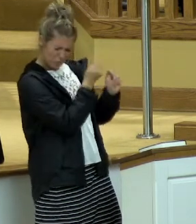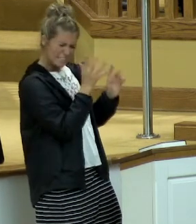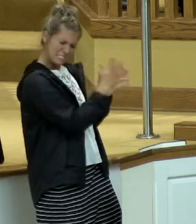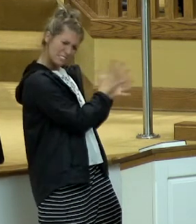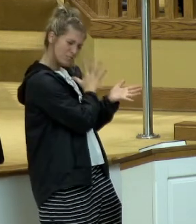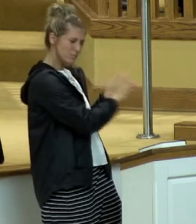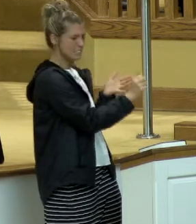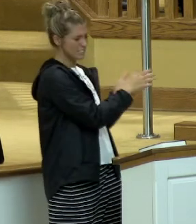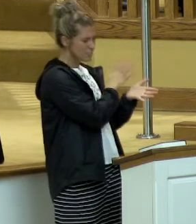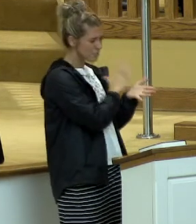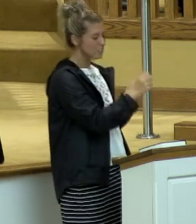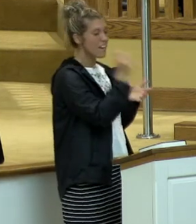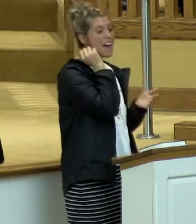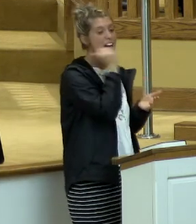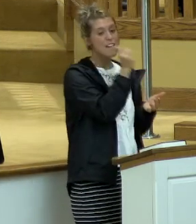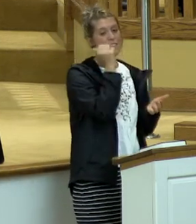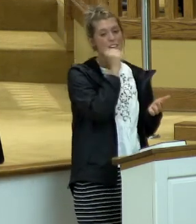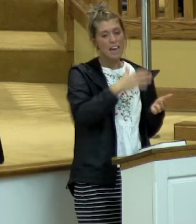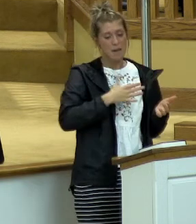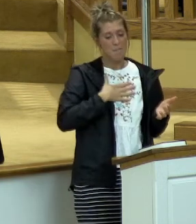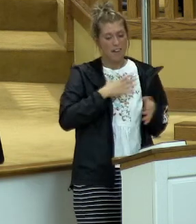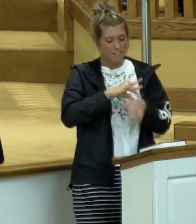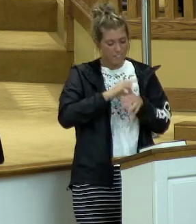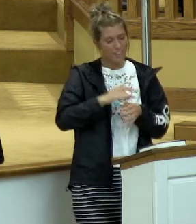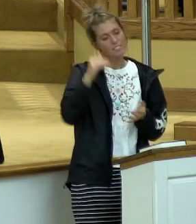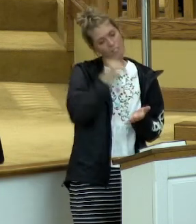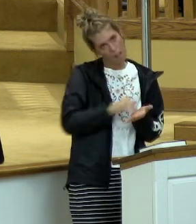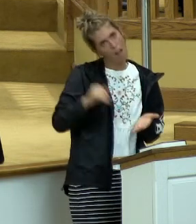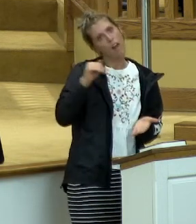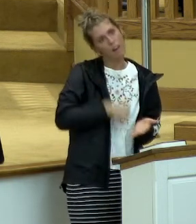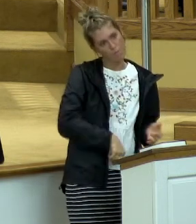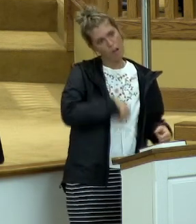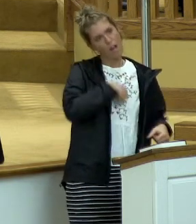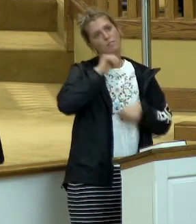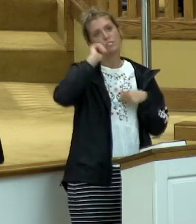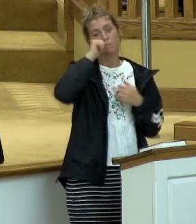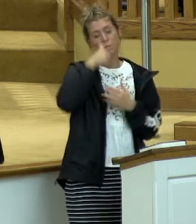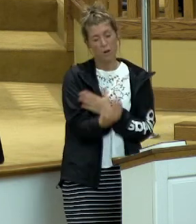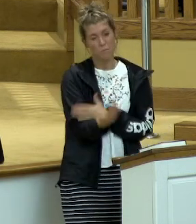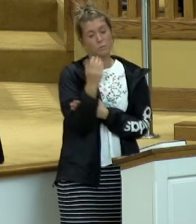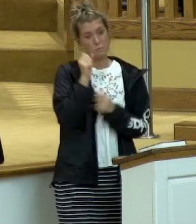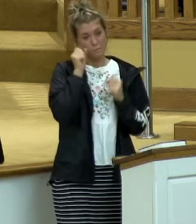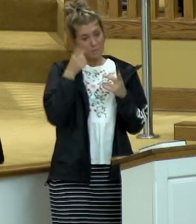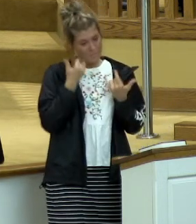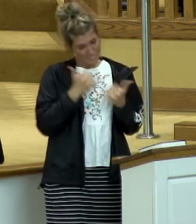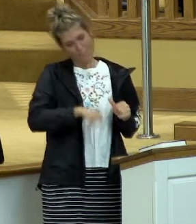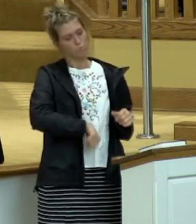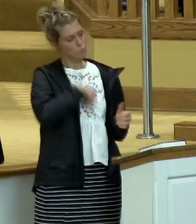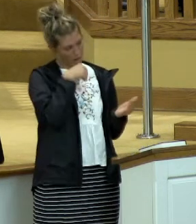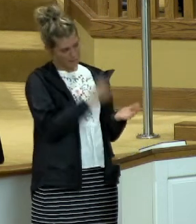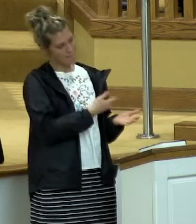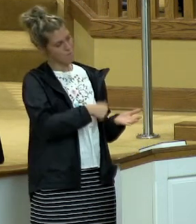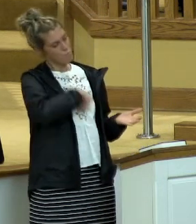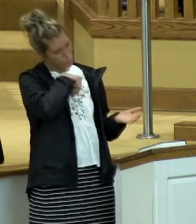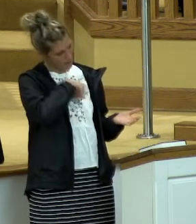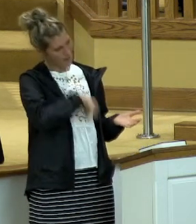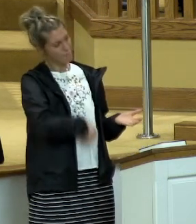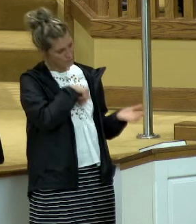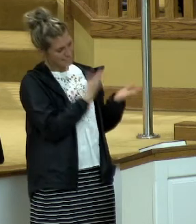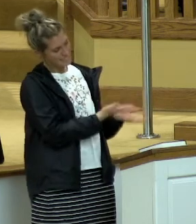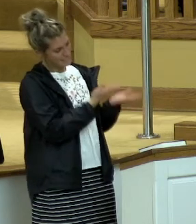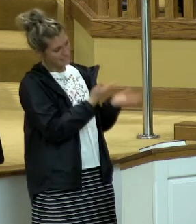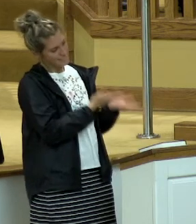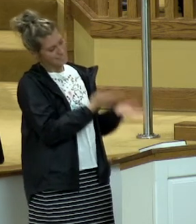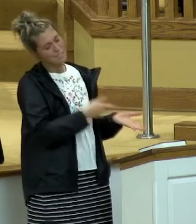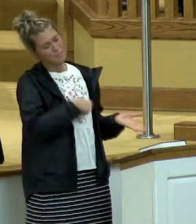destroy it. But guess what? Every day, my flesh gives birth to it all over again. And I'll wake up tomorrow morning, and pride will still be there, and pride will be hanging around, and pride